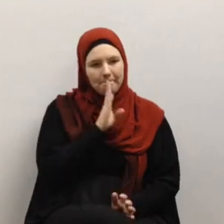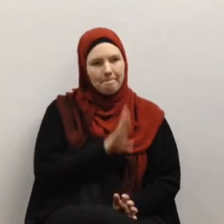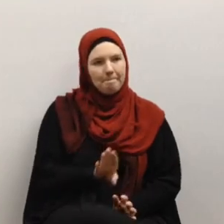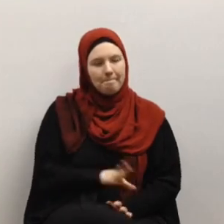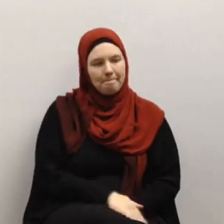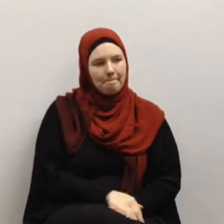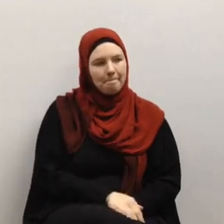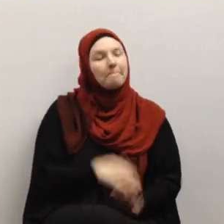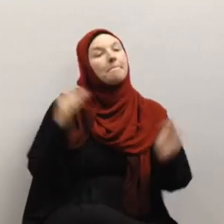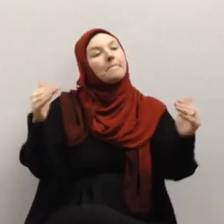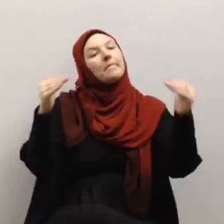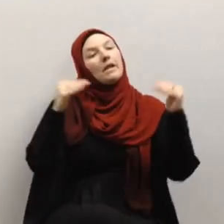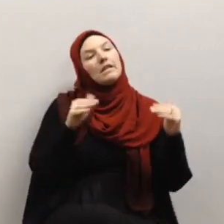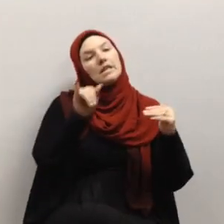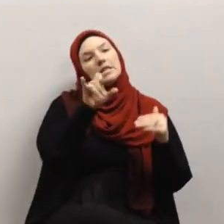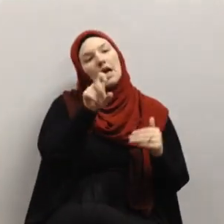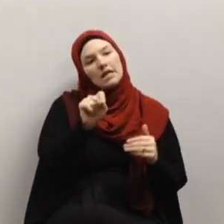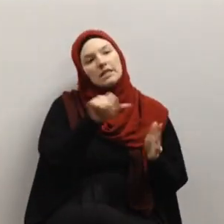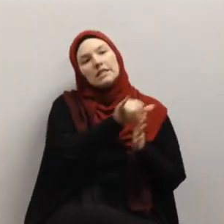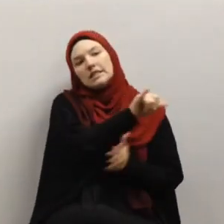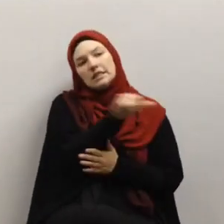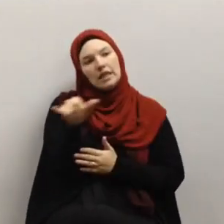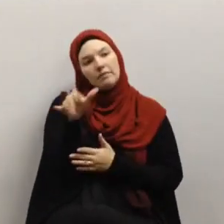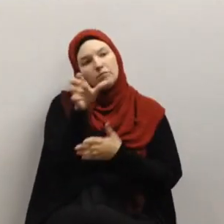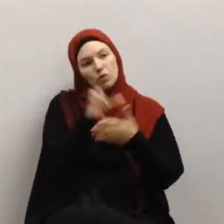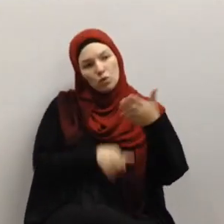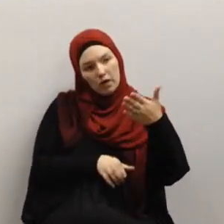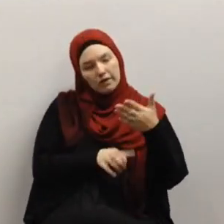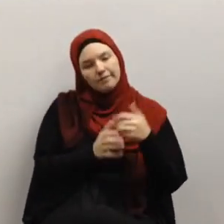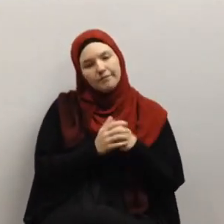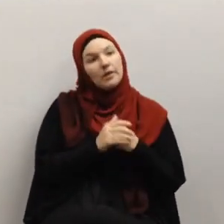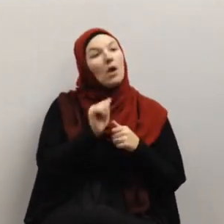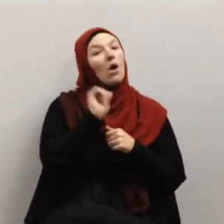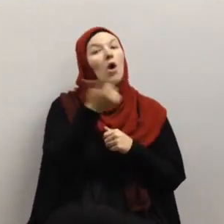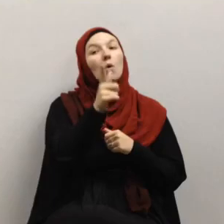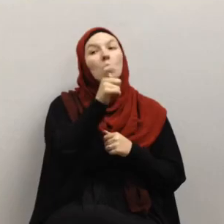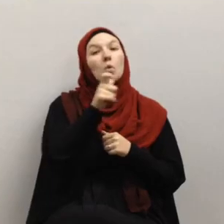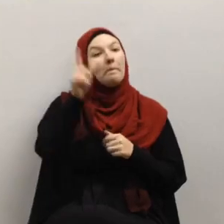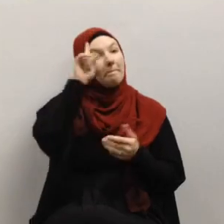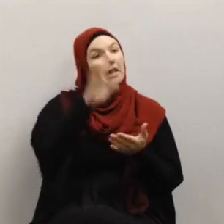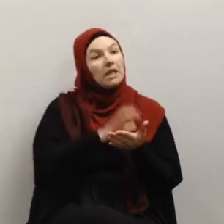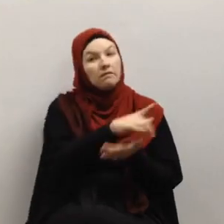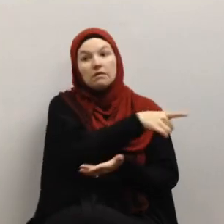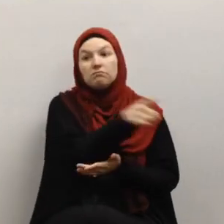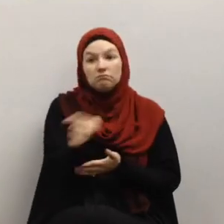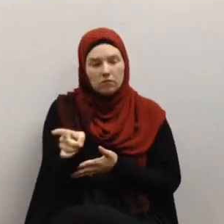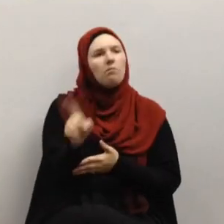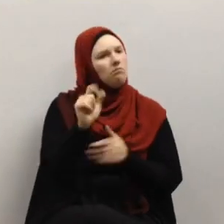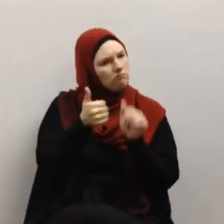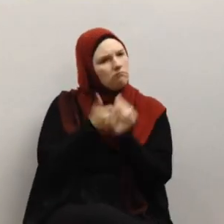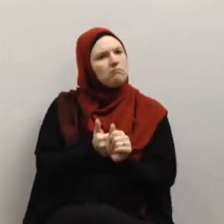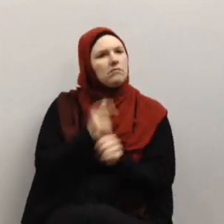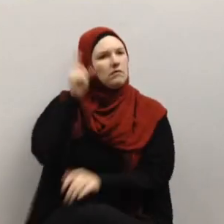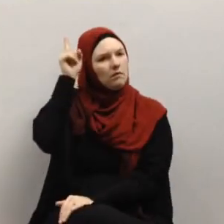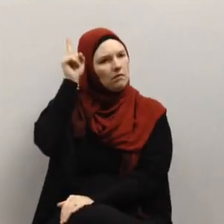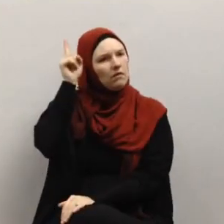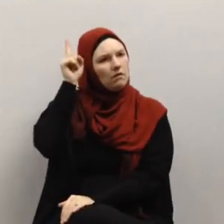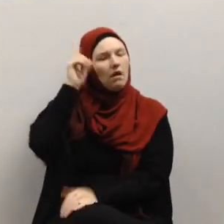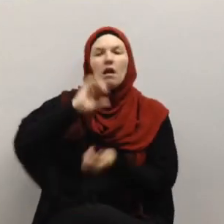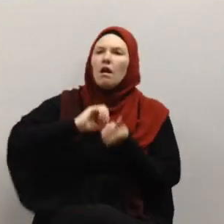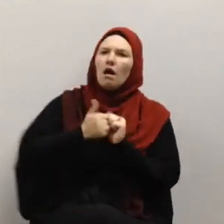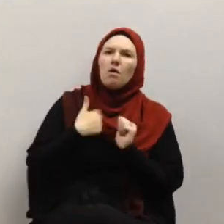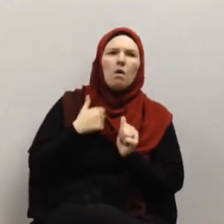The following ayah in the same surah, O you who believe, obey Allah. How do I obey